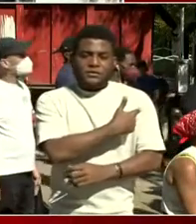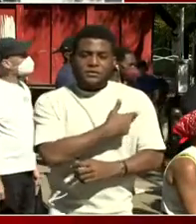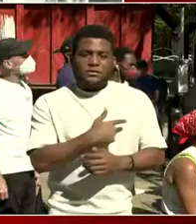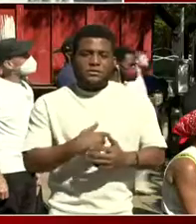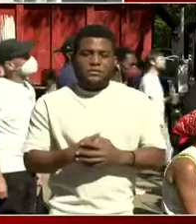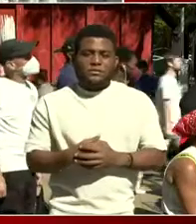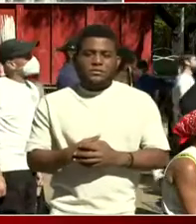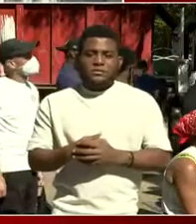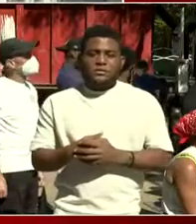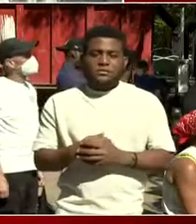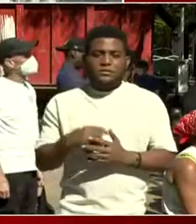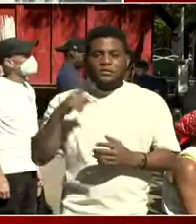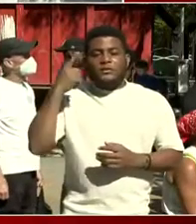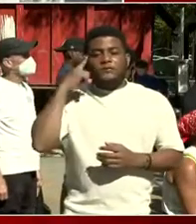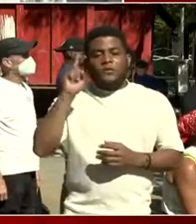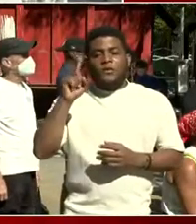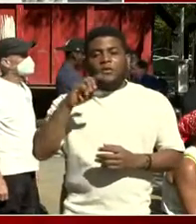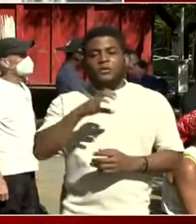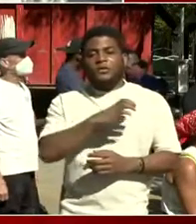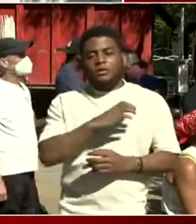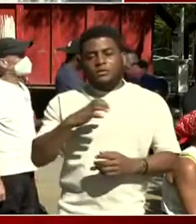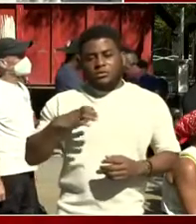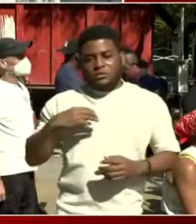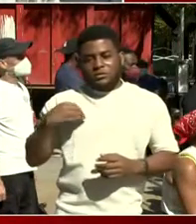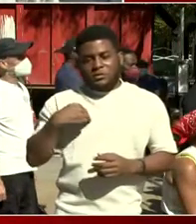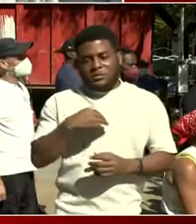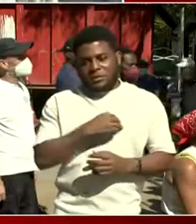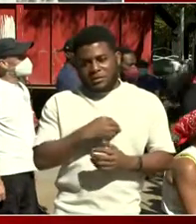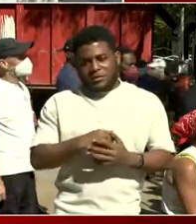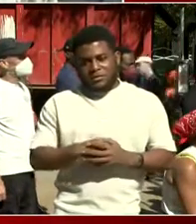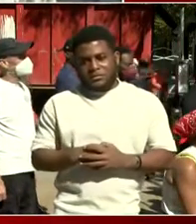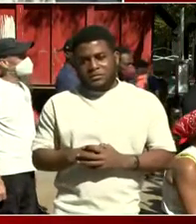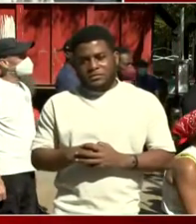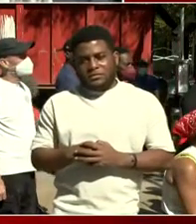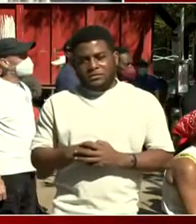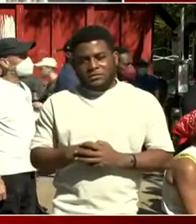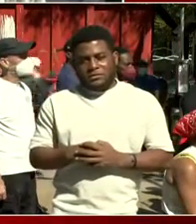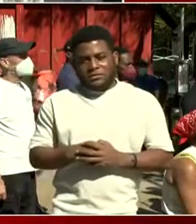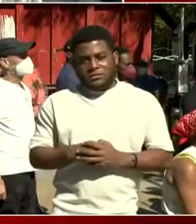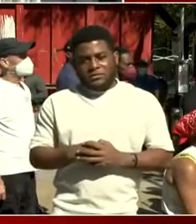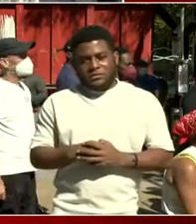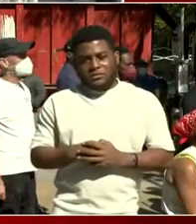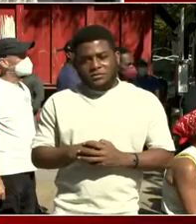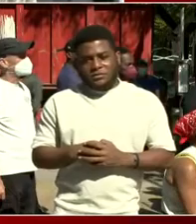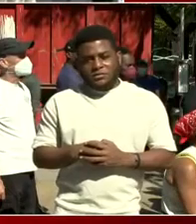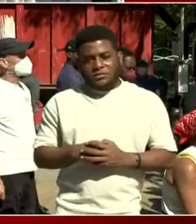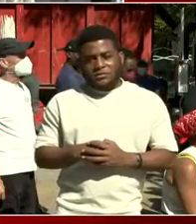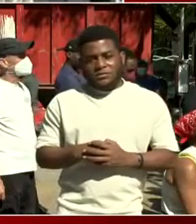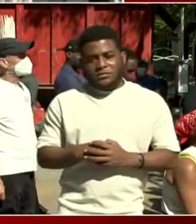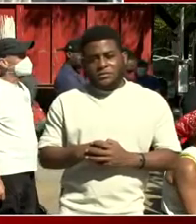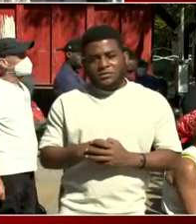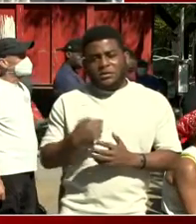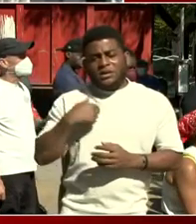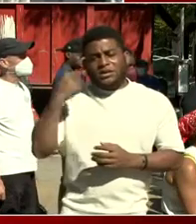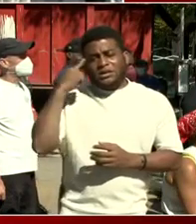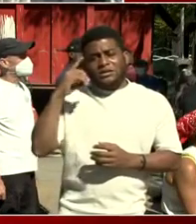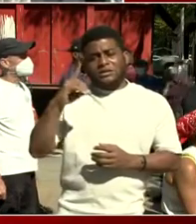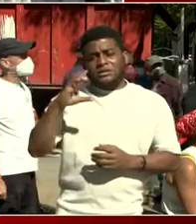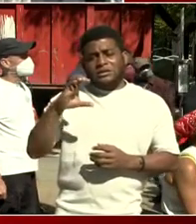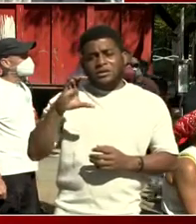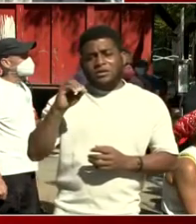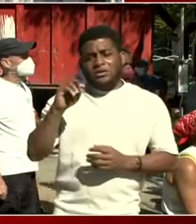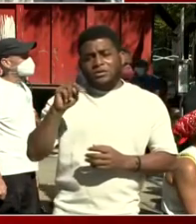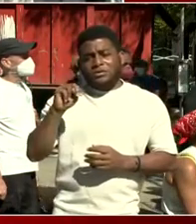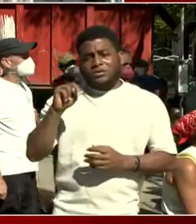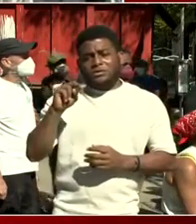We have, I think the council should at least do as much as everybody else in DC government is doing. And I'm not sure what their proposal